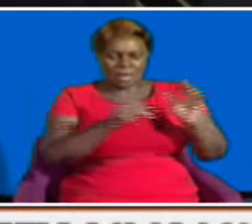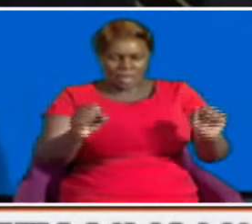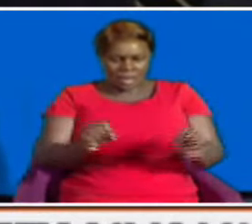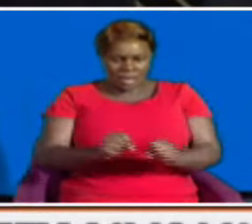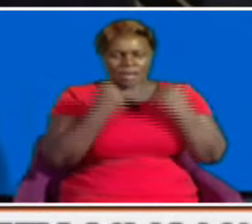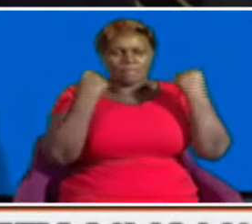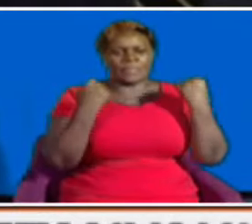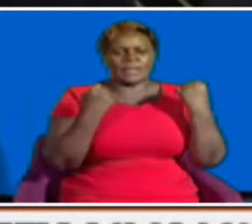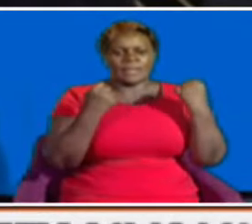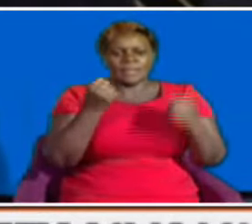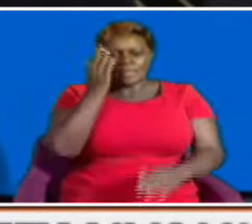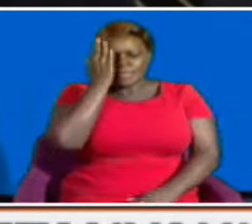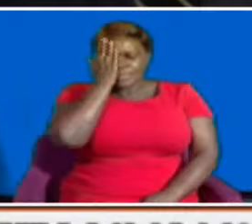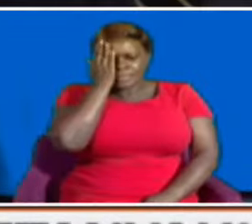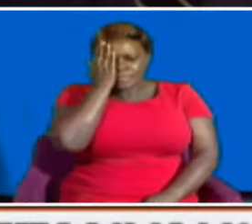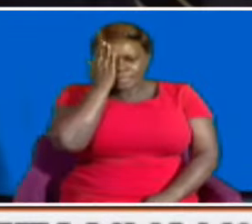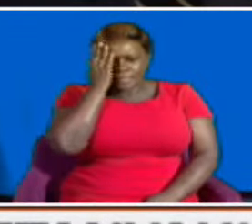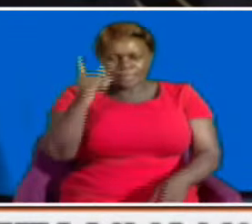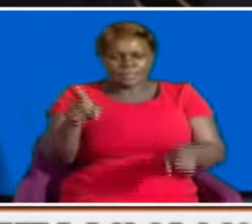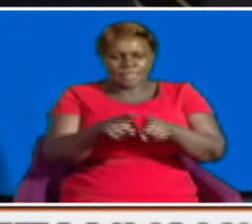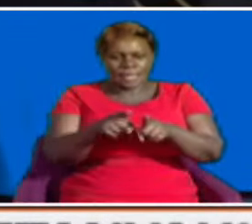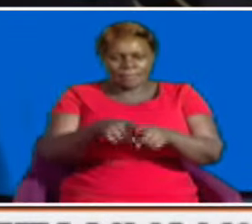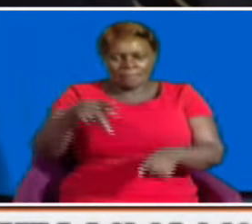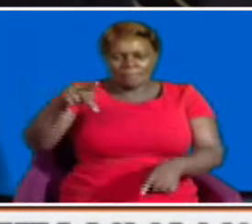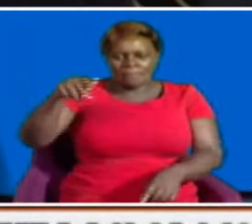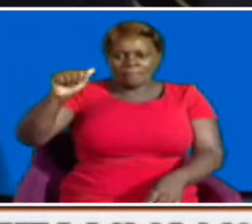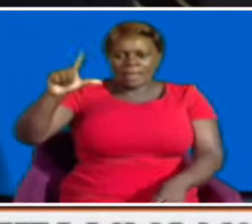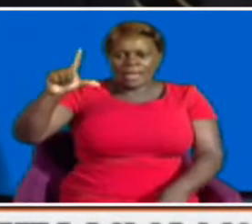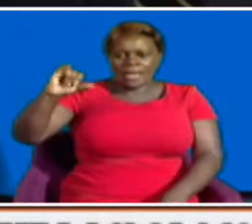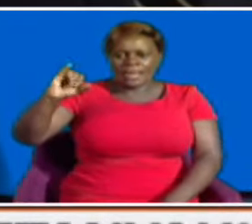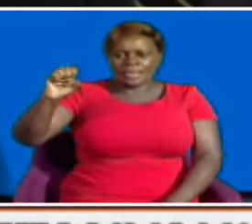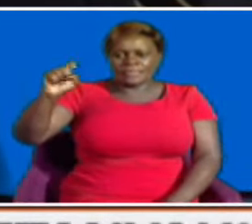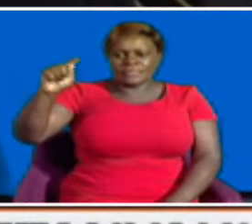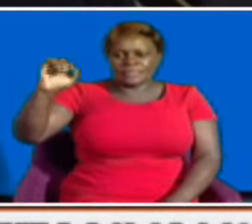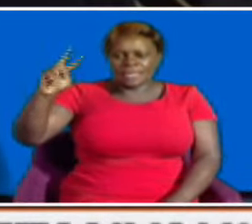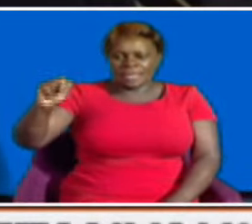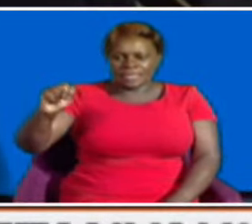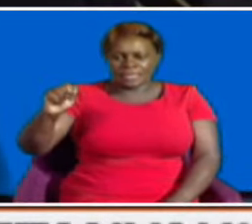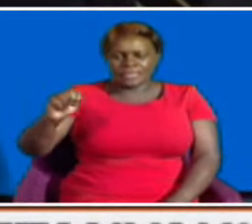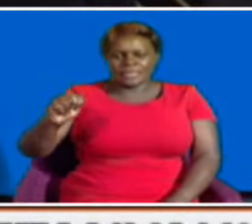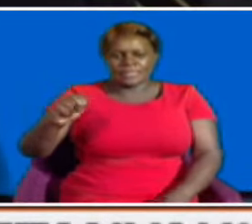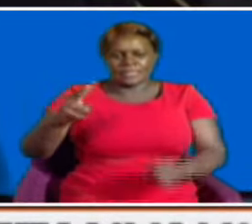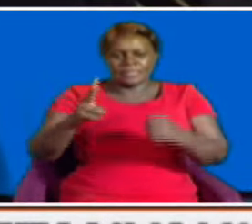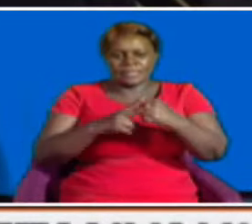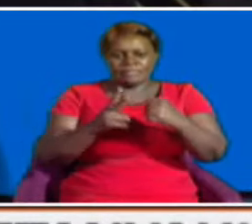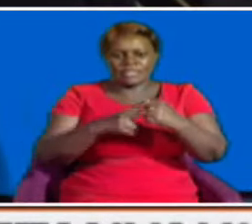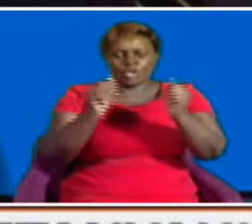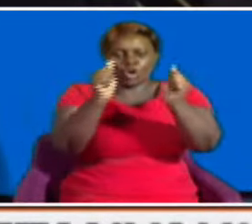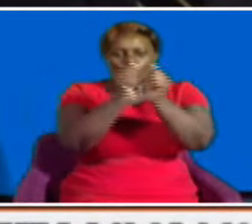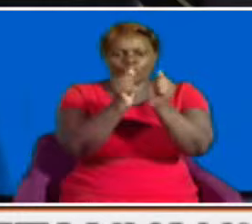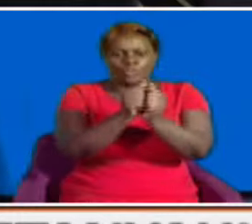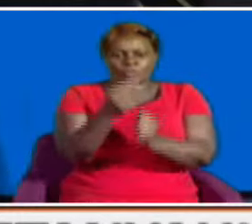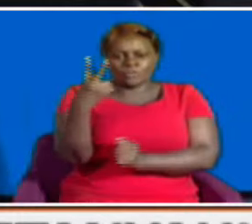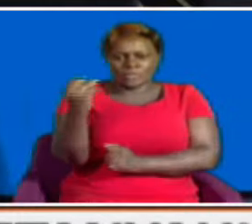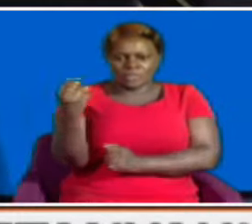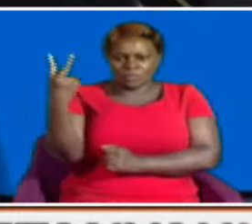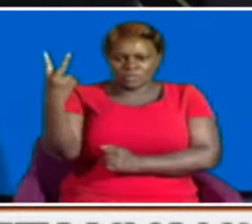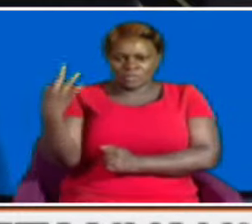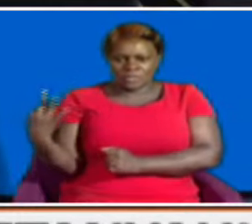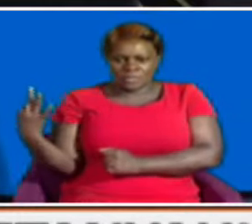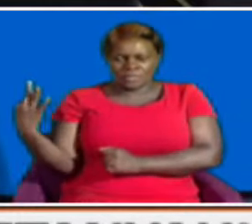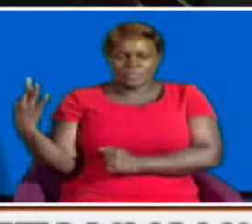the territory of Israel and the state of Palestine from at least the 7th of October